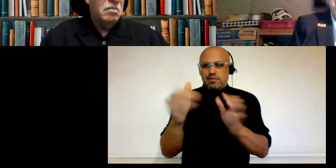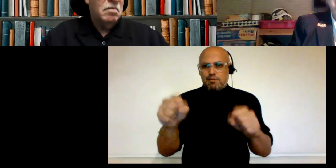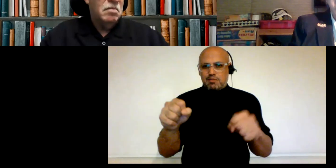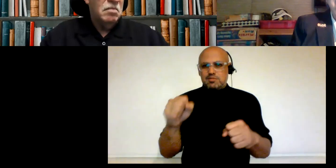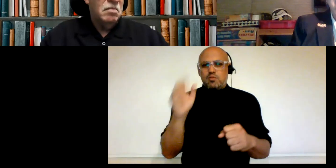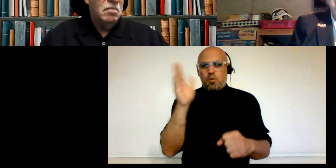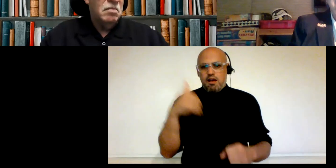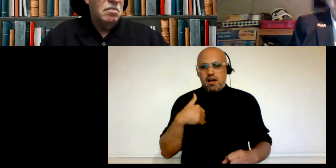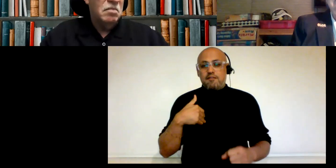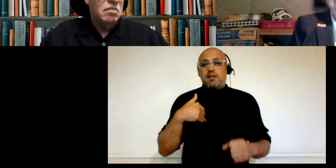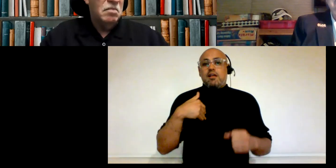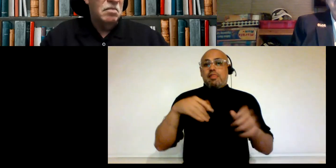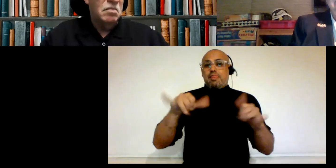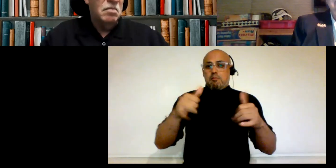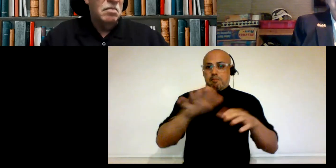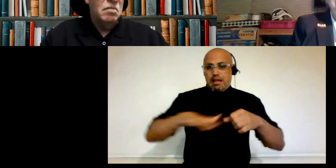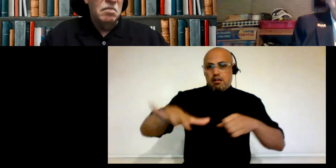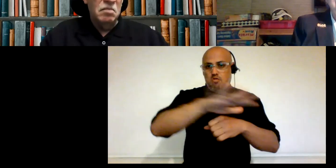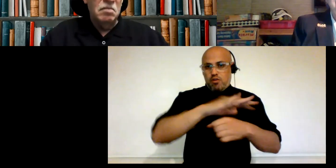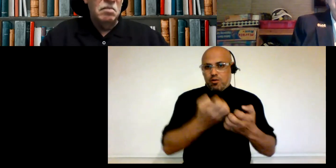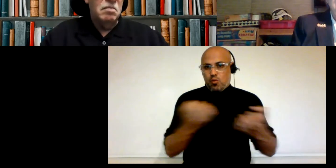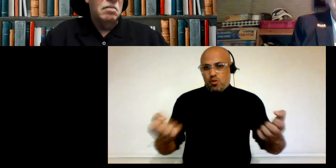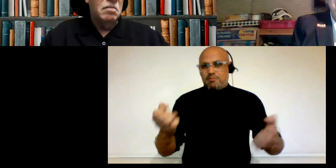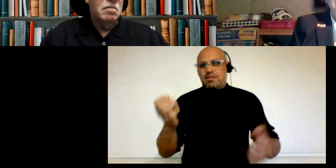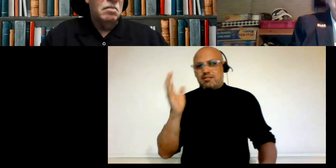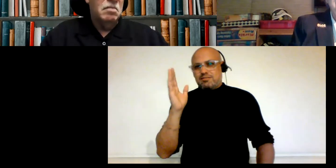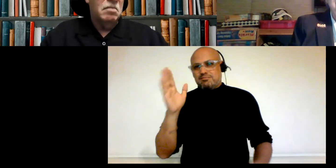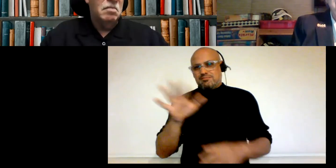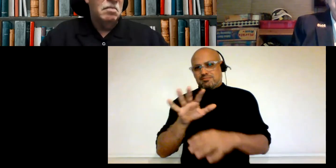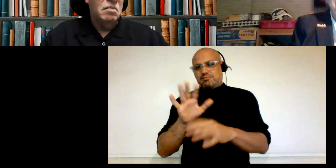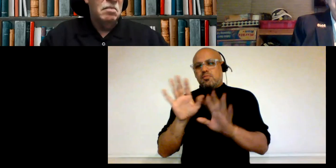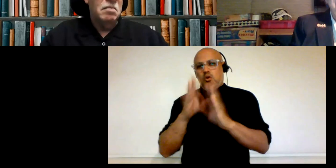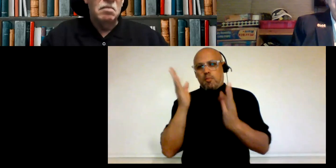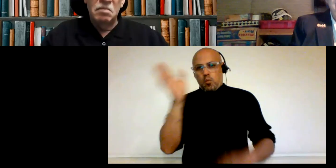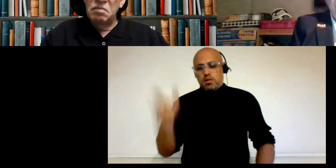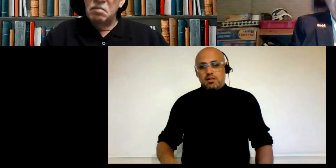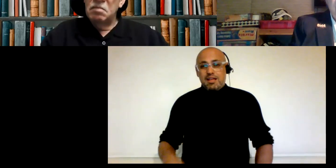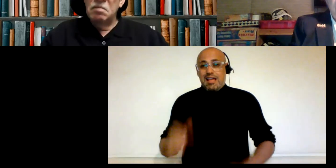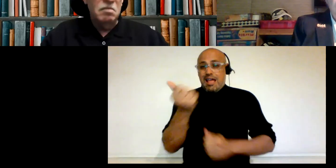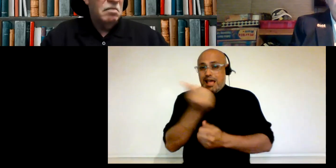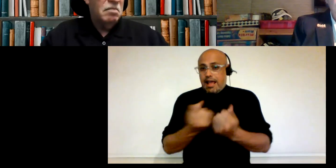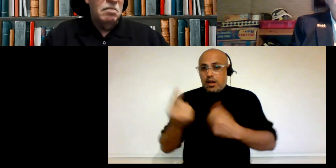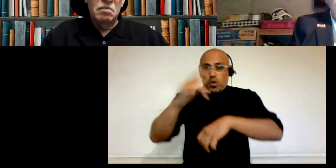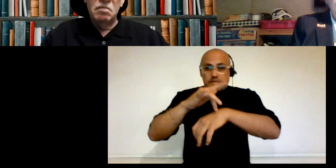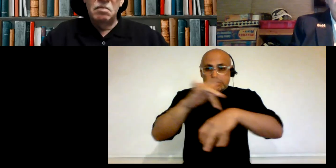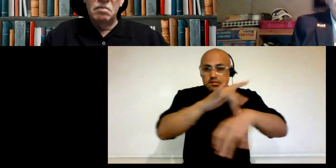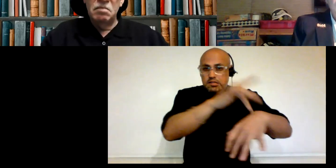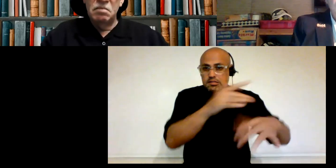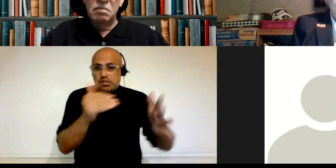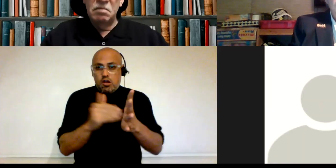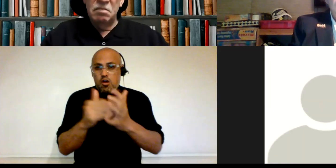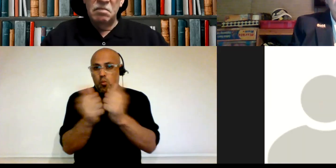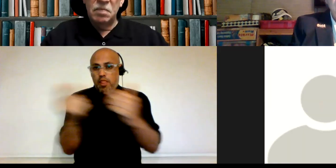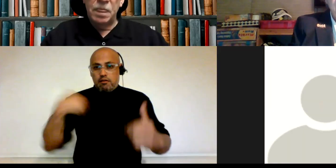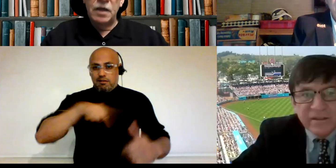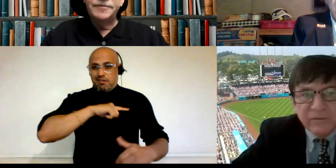the playground equipment roped off though. Anything that everyone would be touching repeatedly without us having an